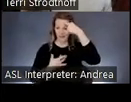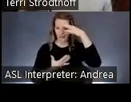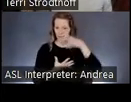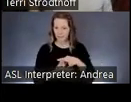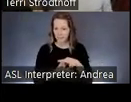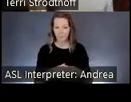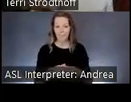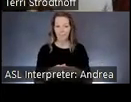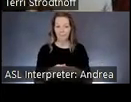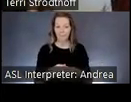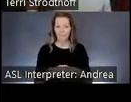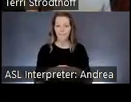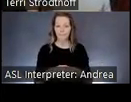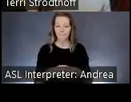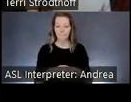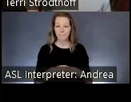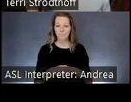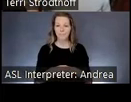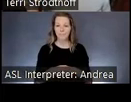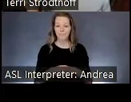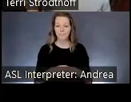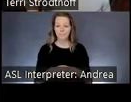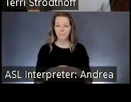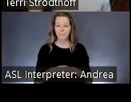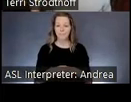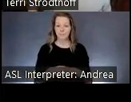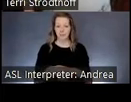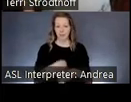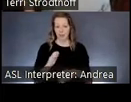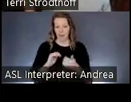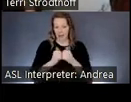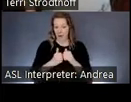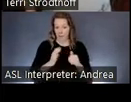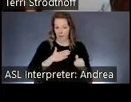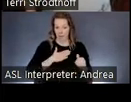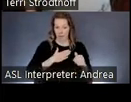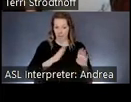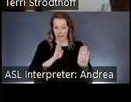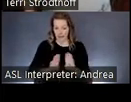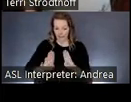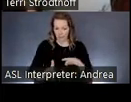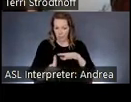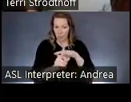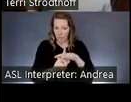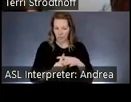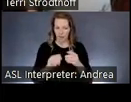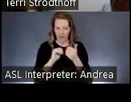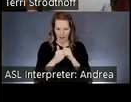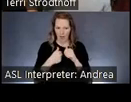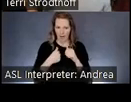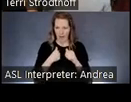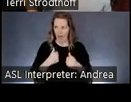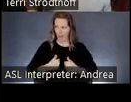bringing those into an understanding of how we've adapted behavior, how we've coped, and being able to unpack those